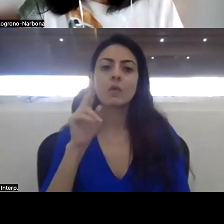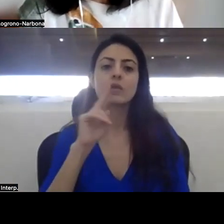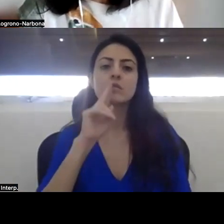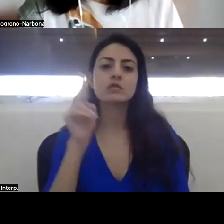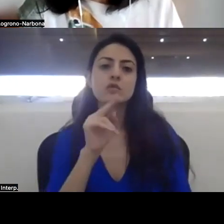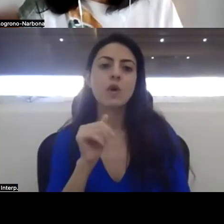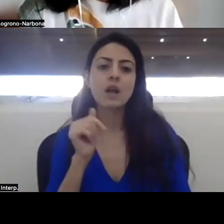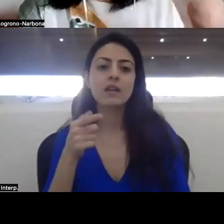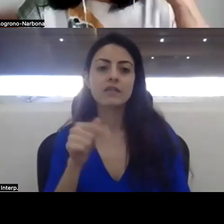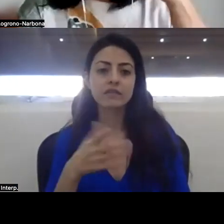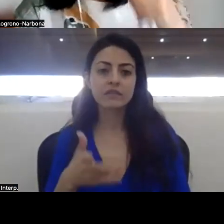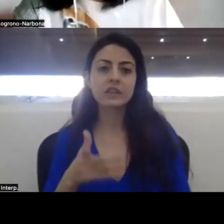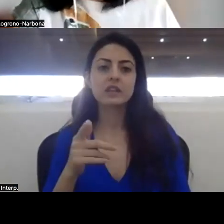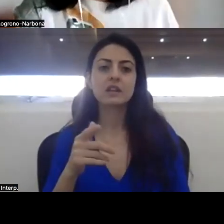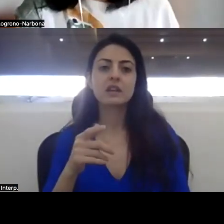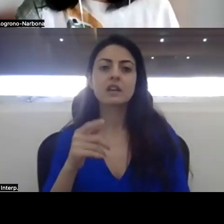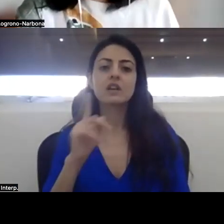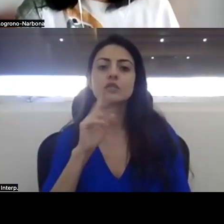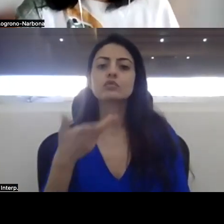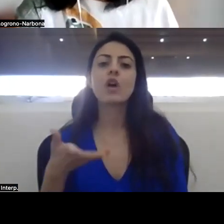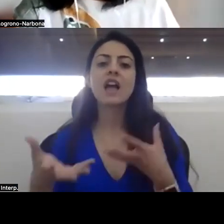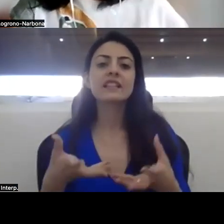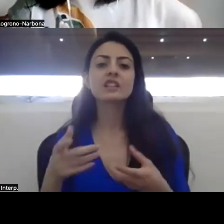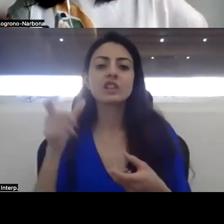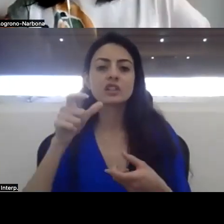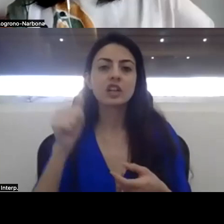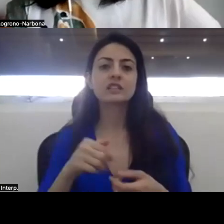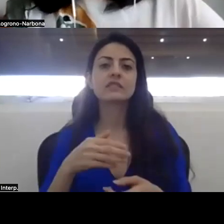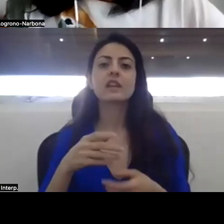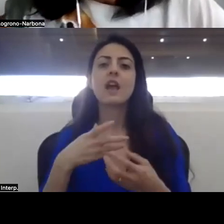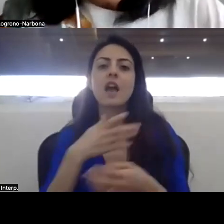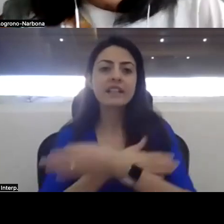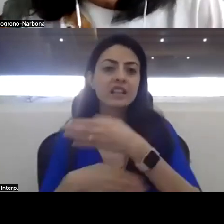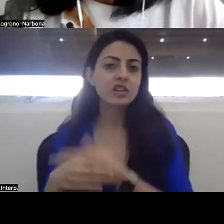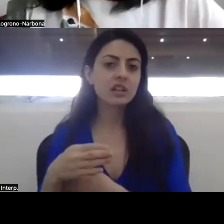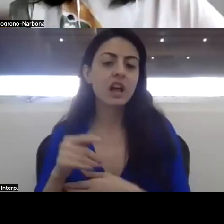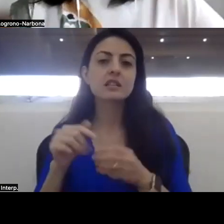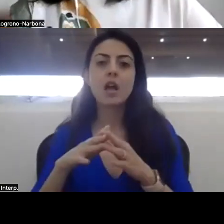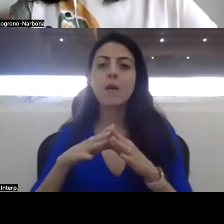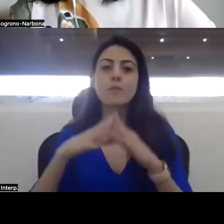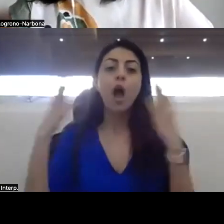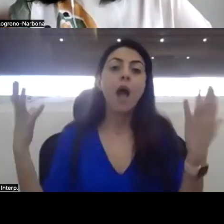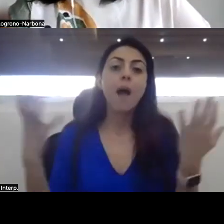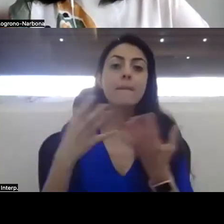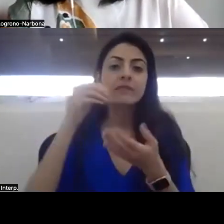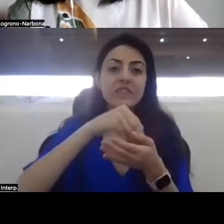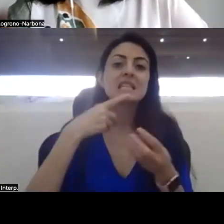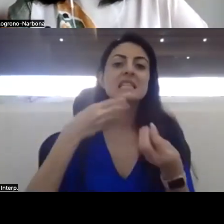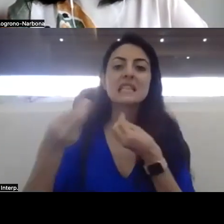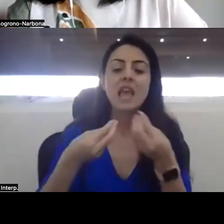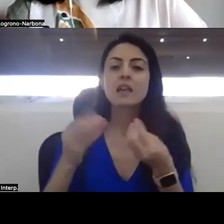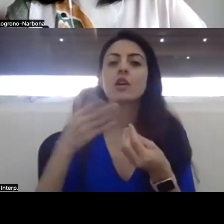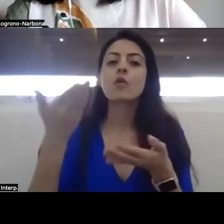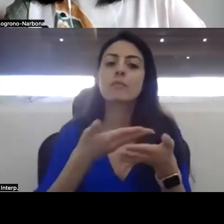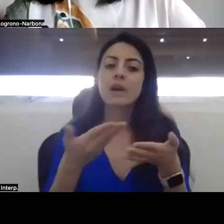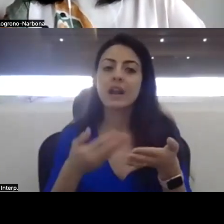Yes, can you hear me now? Yes. Yeah, I mean, I saw 2 questions addressed to me. There was also one